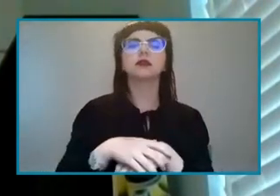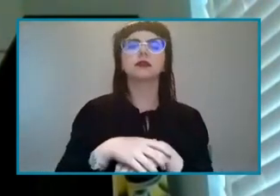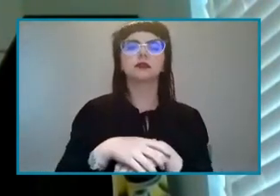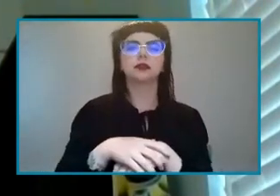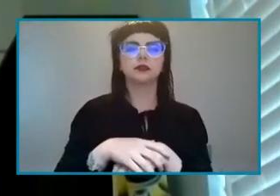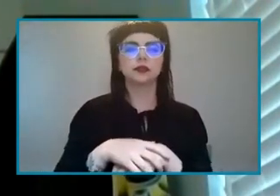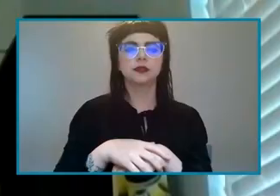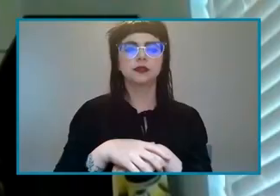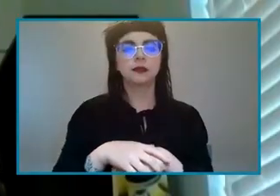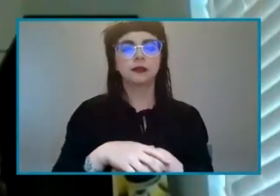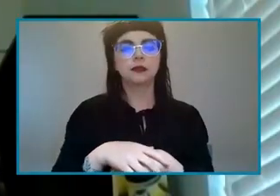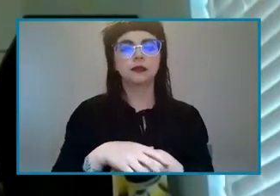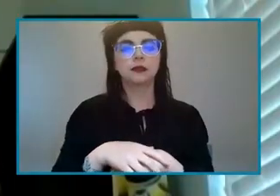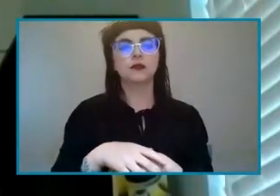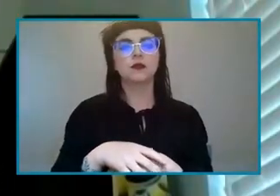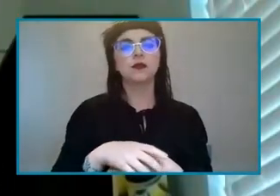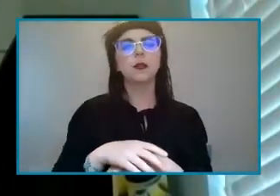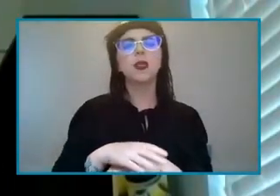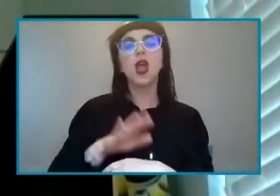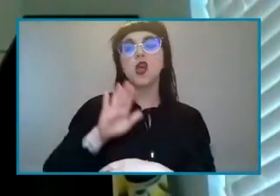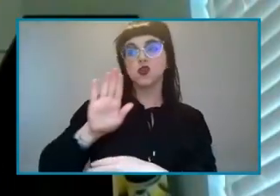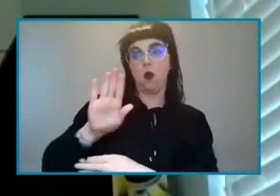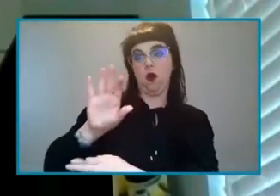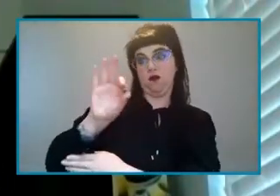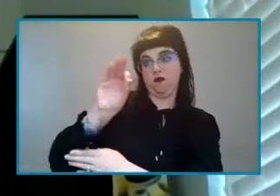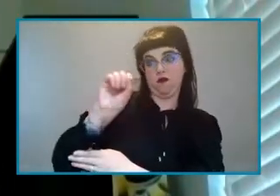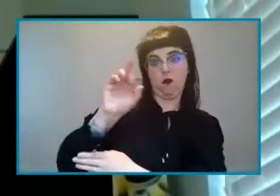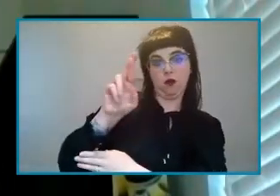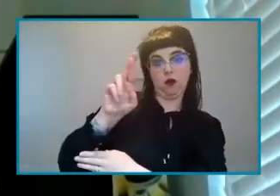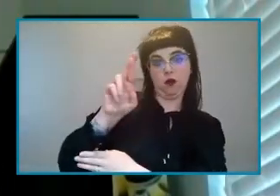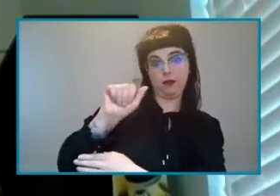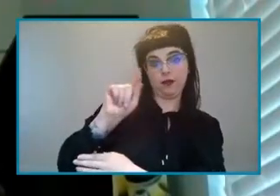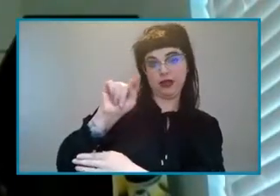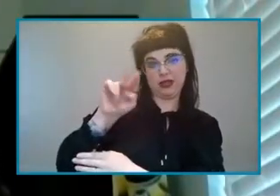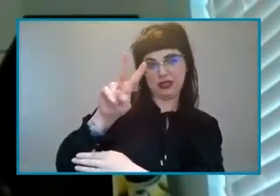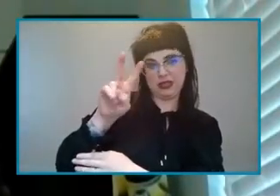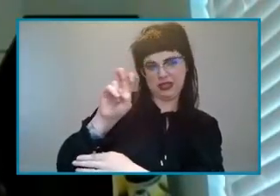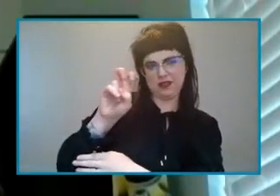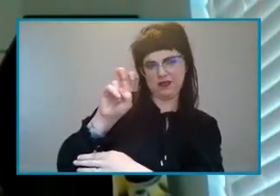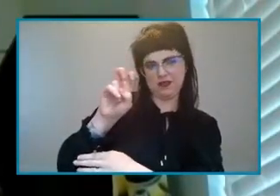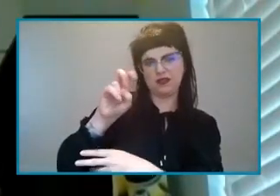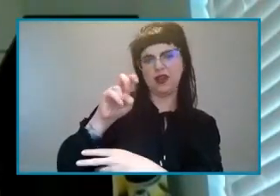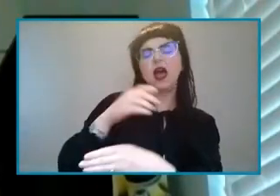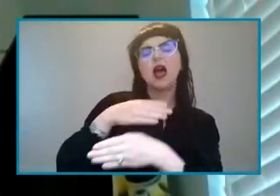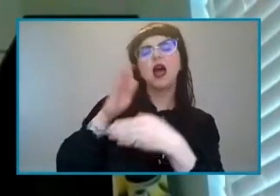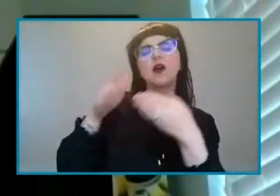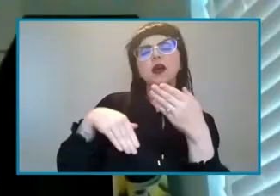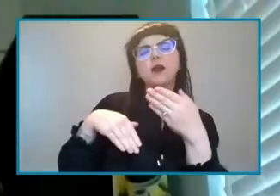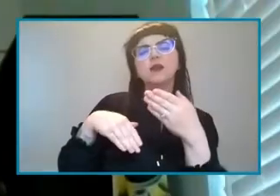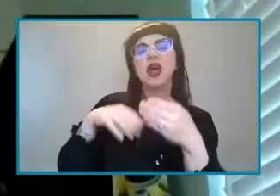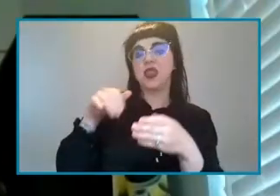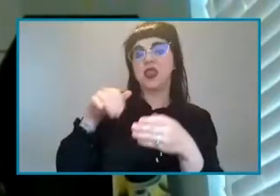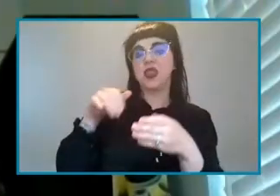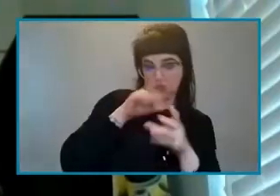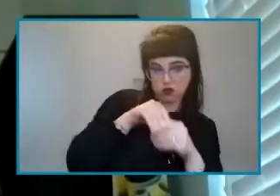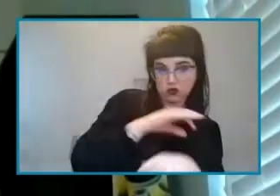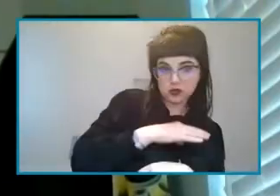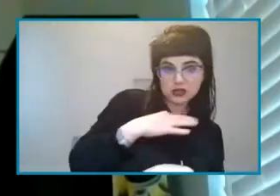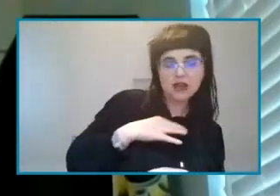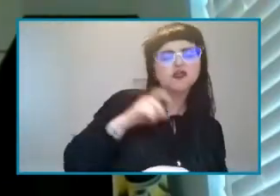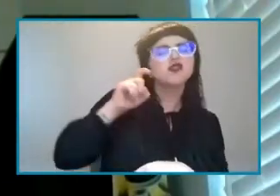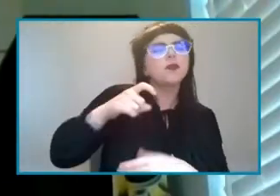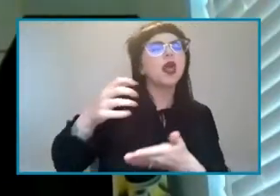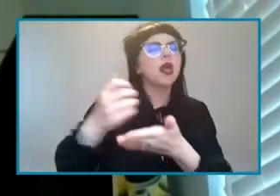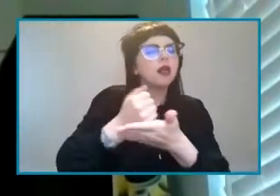collect, whereas your formative outcomes, the internal staff and program staff should be collecting those as part